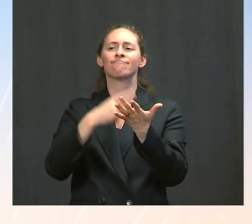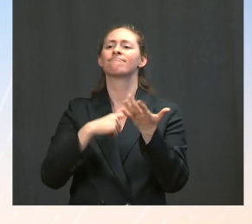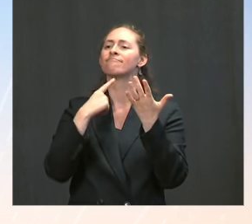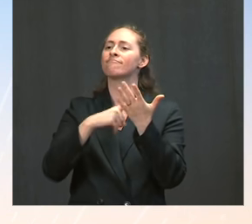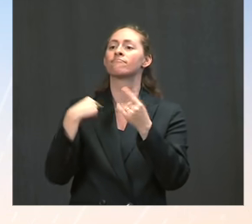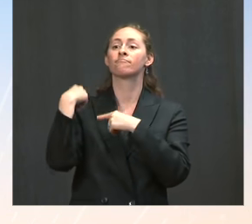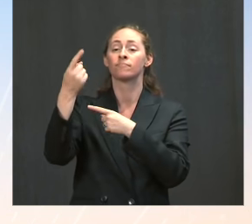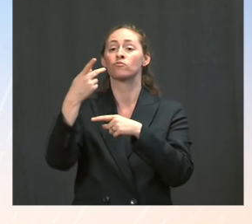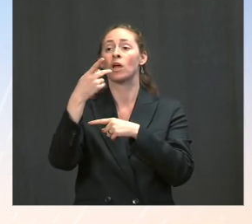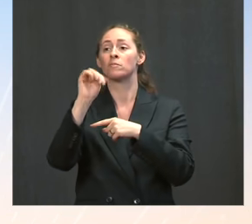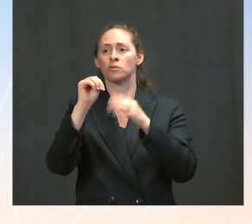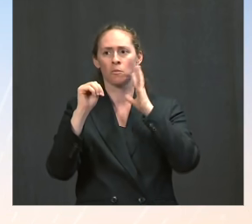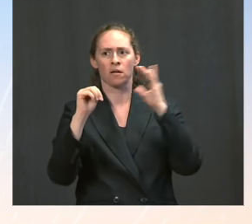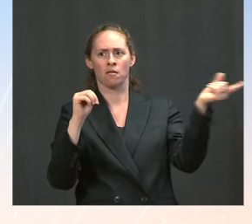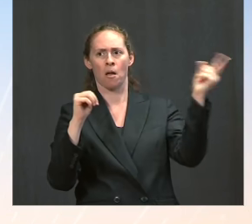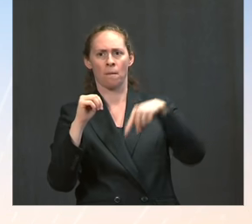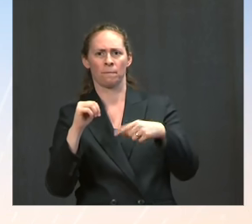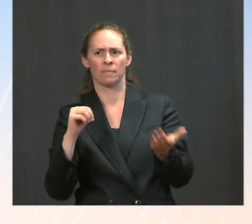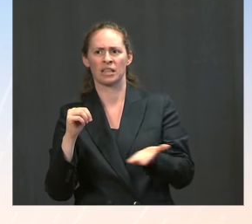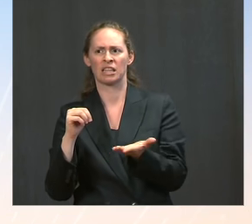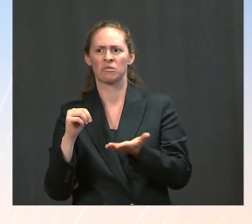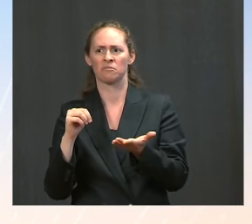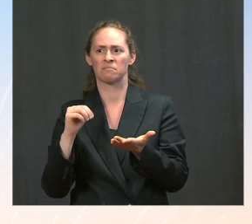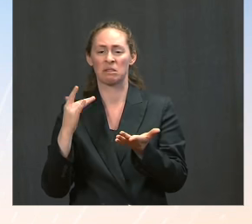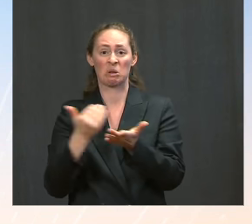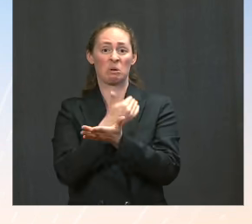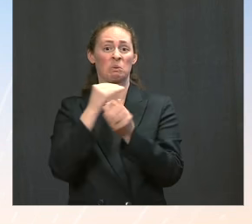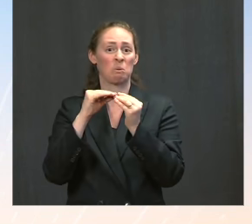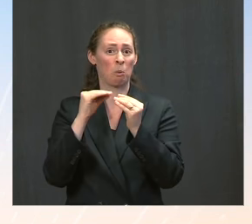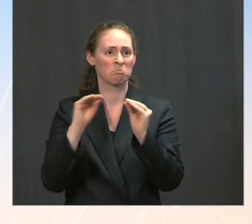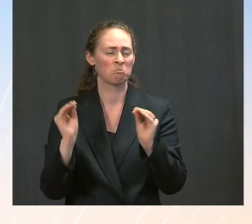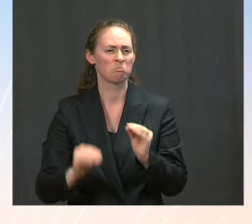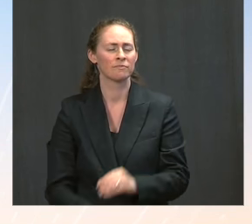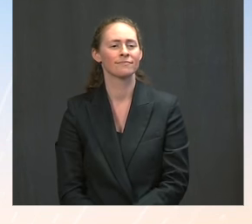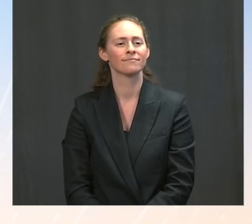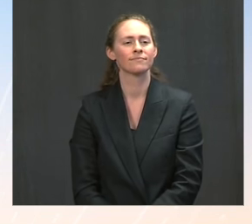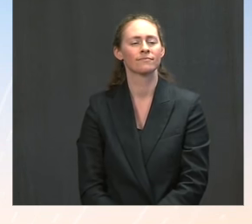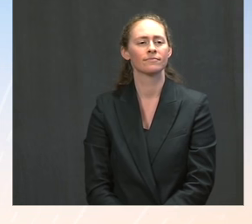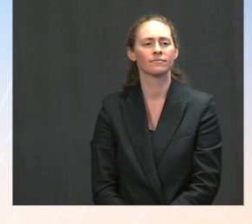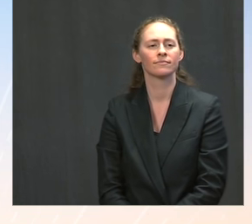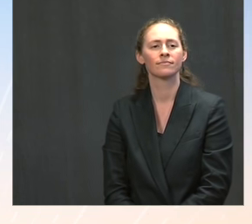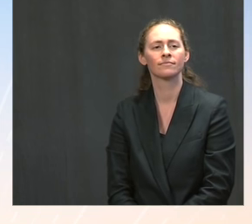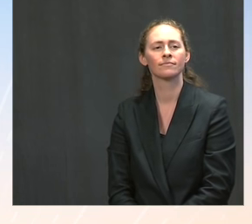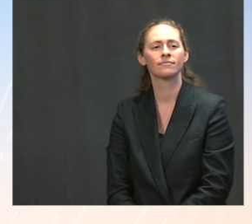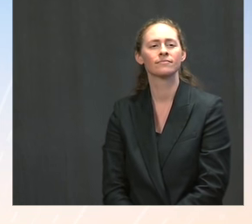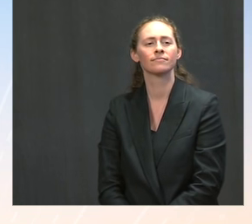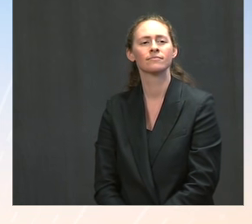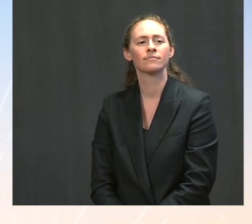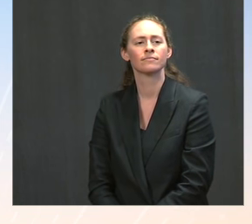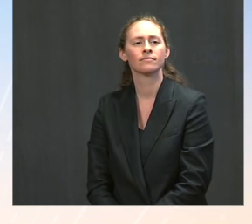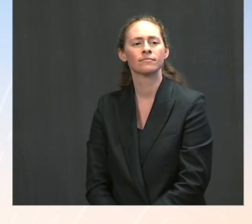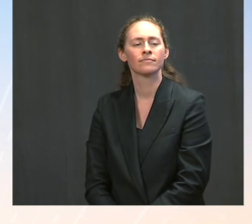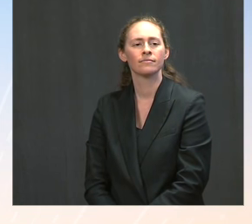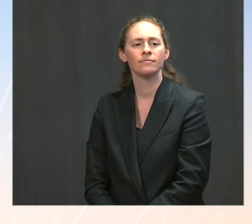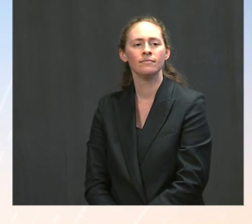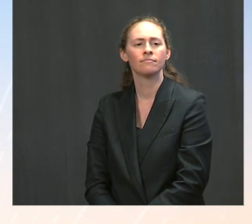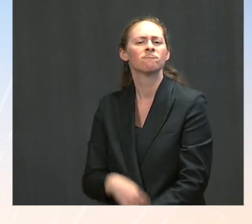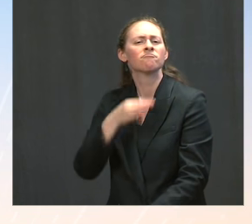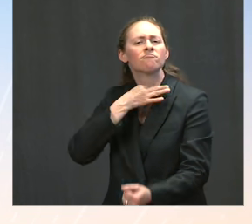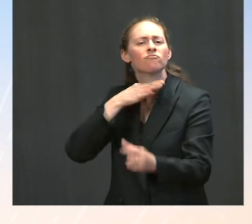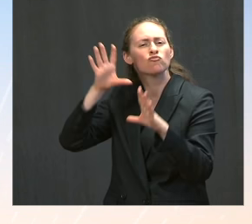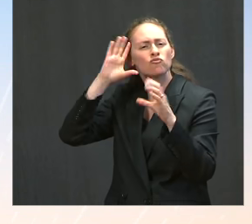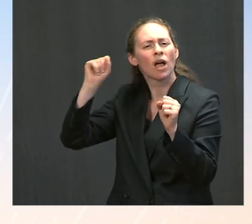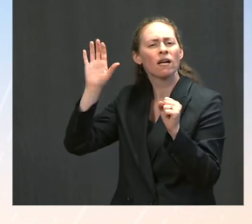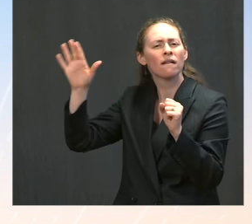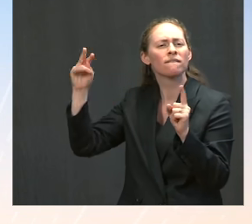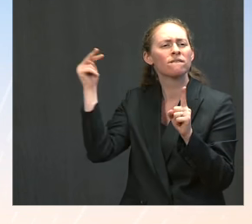I don't think I have much more to preview for you. What is the president's latest position on his proposal to partition Iraq